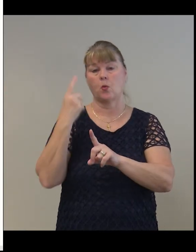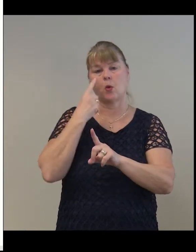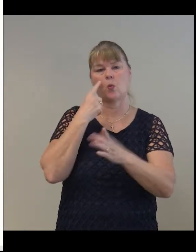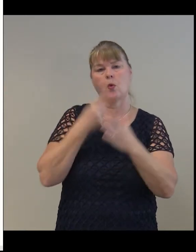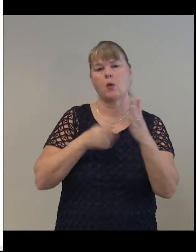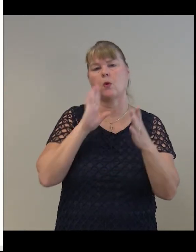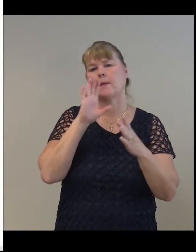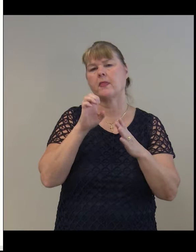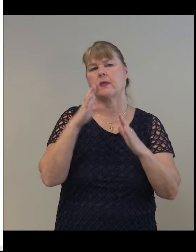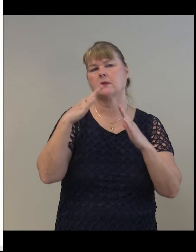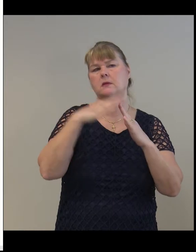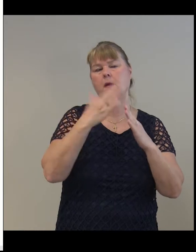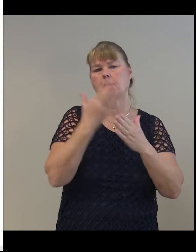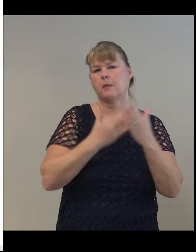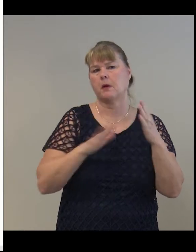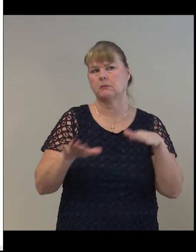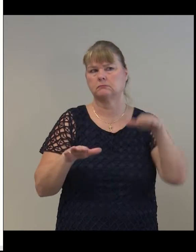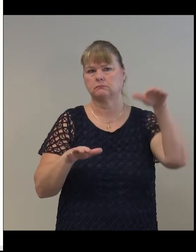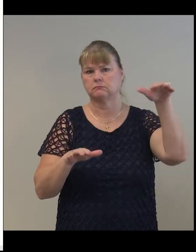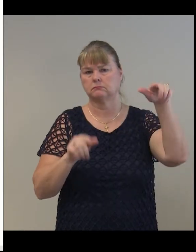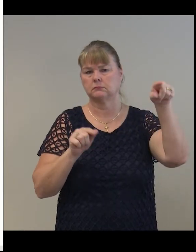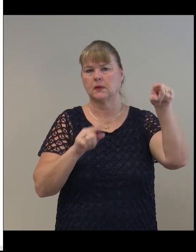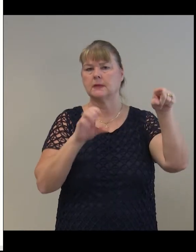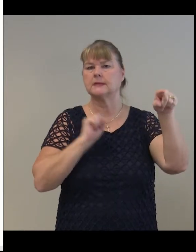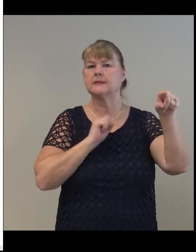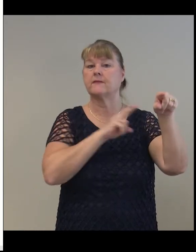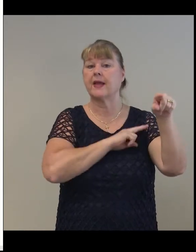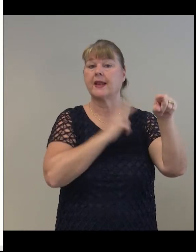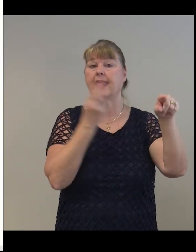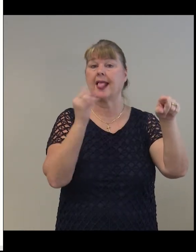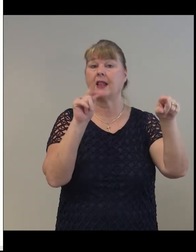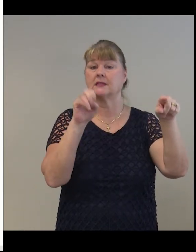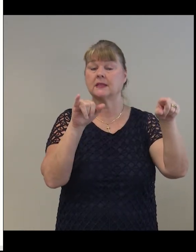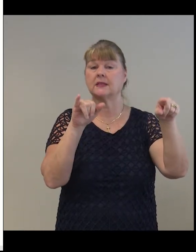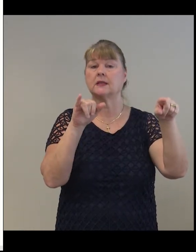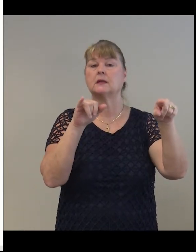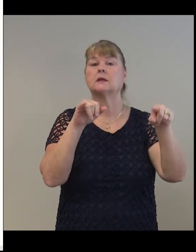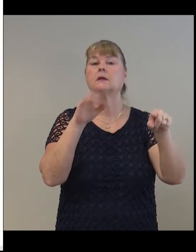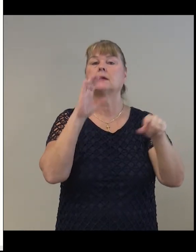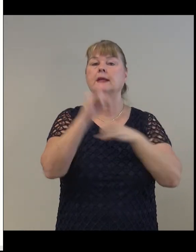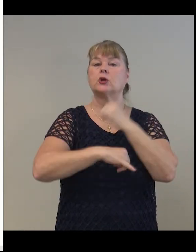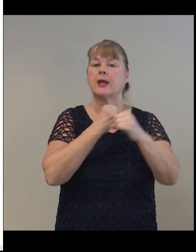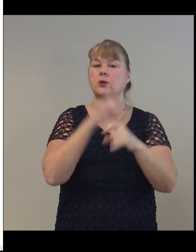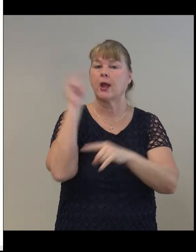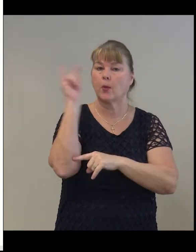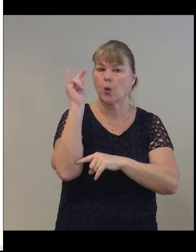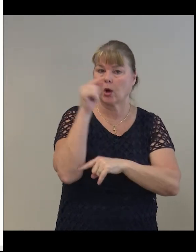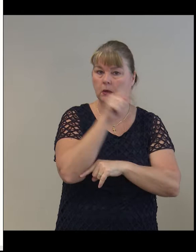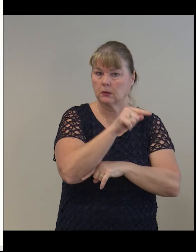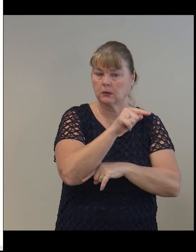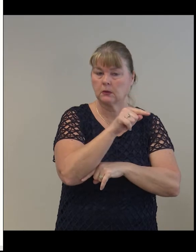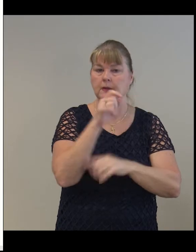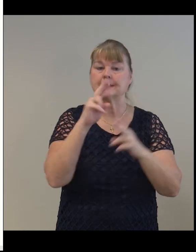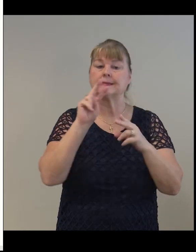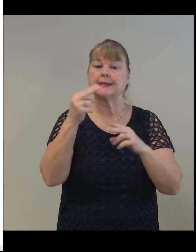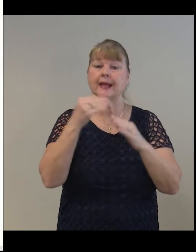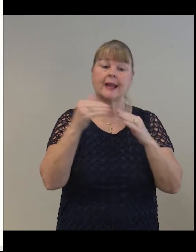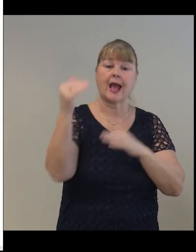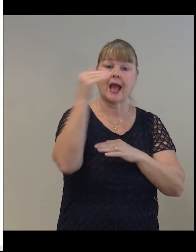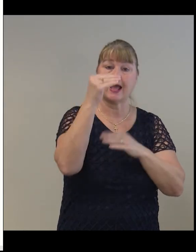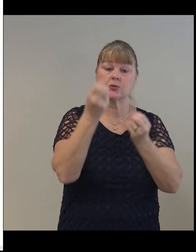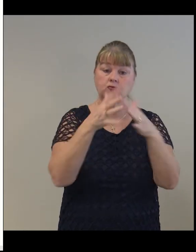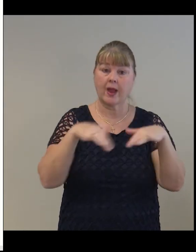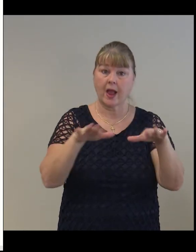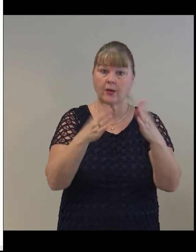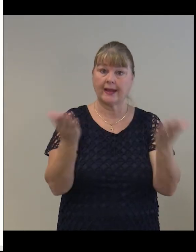Head International Airport. That's the second highest ground here in Chatham County, and that's going to be your other